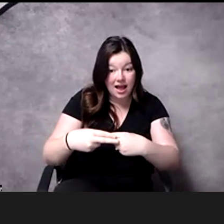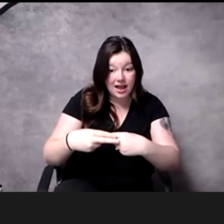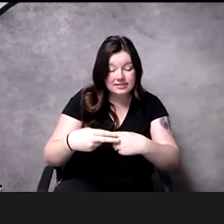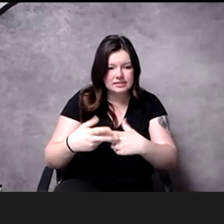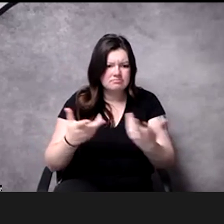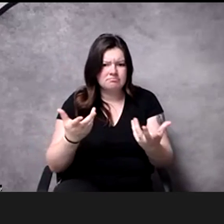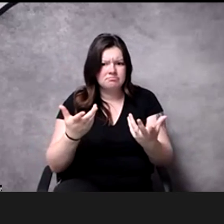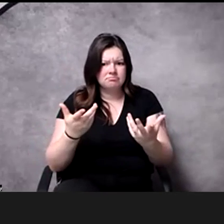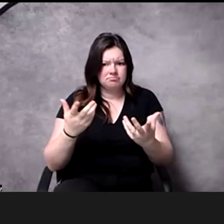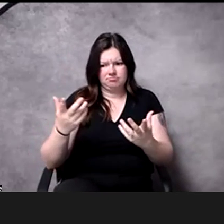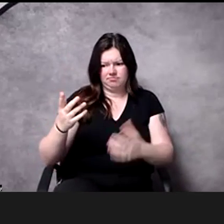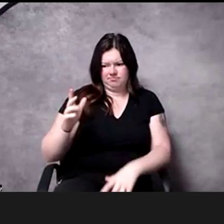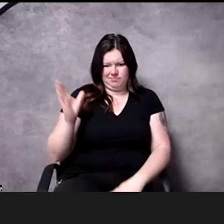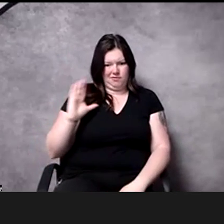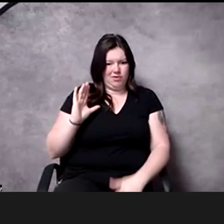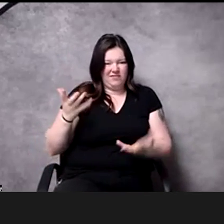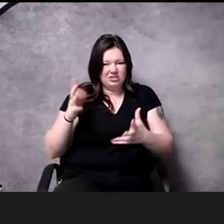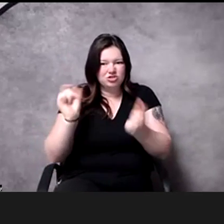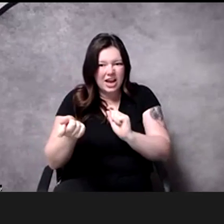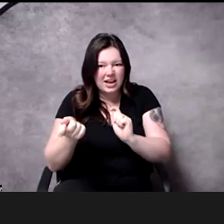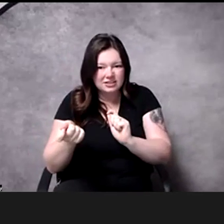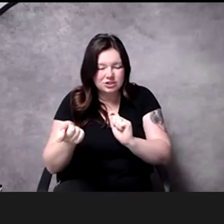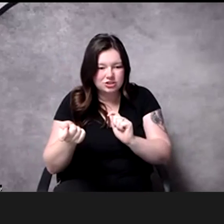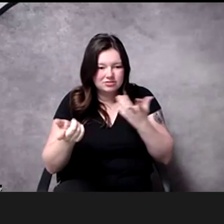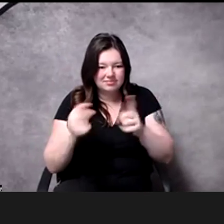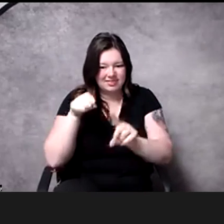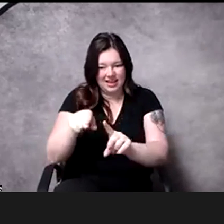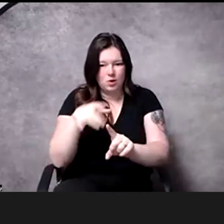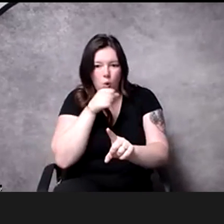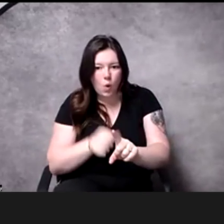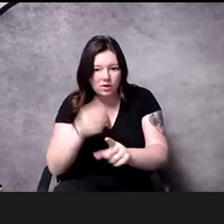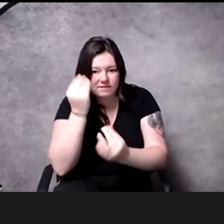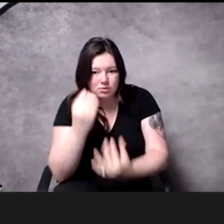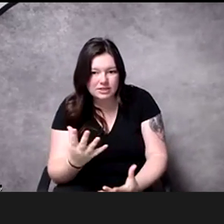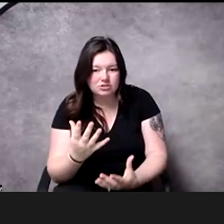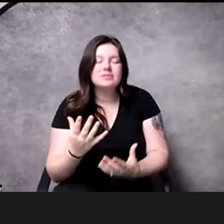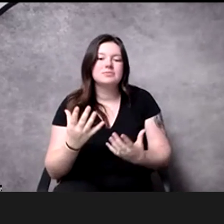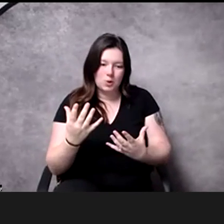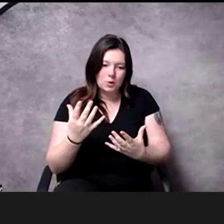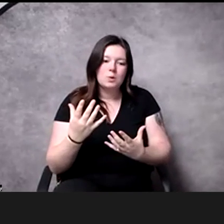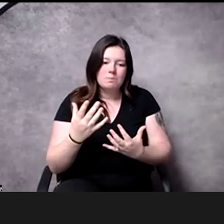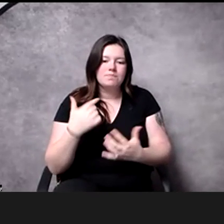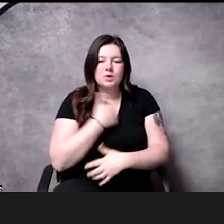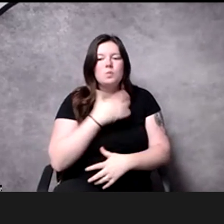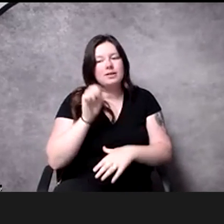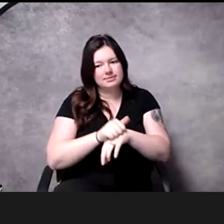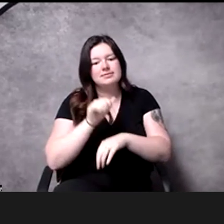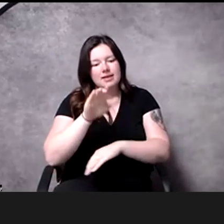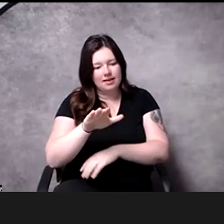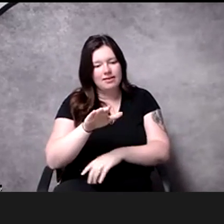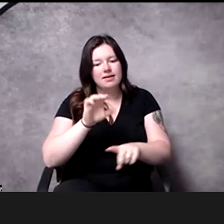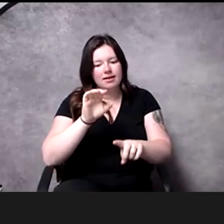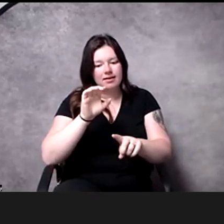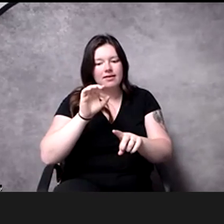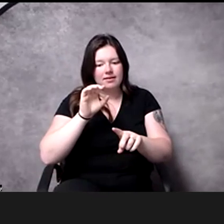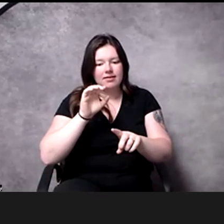today's session. And if we can provide you with direct links to some of the NIH tools and